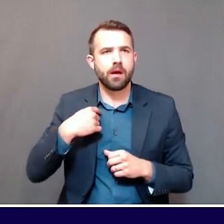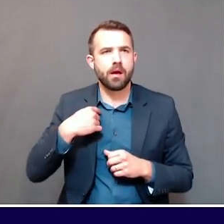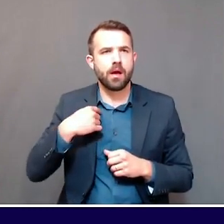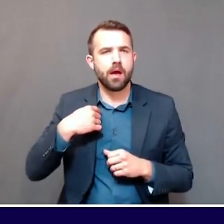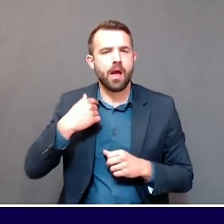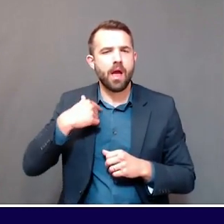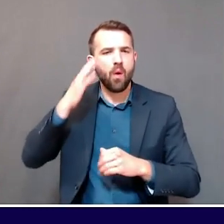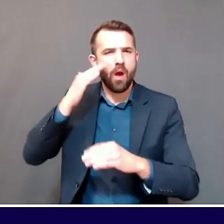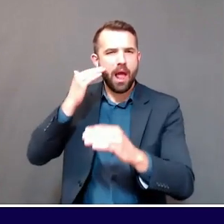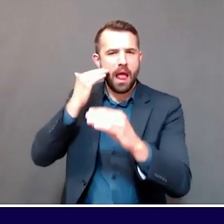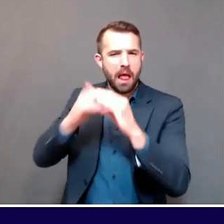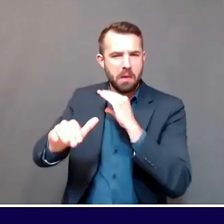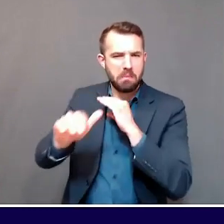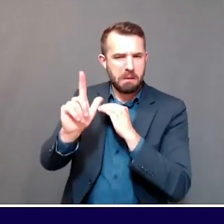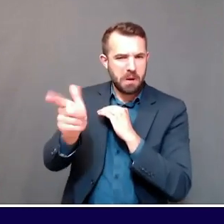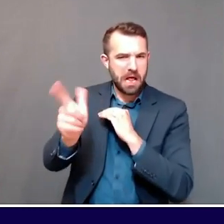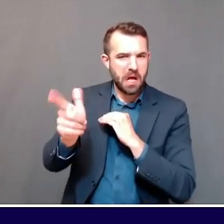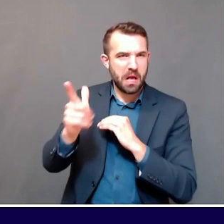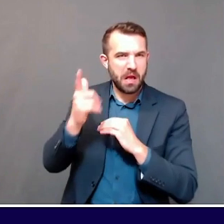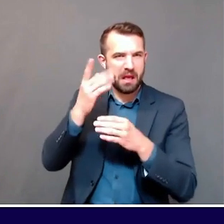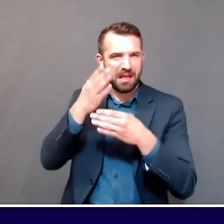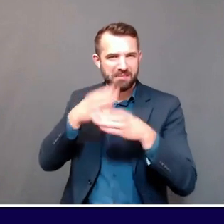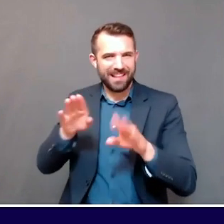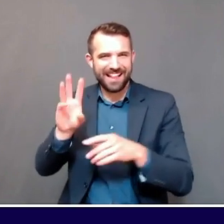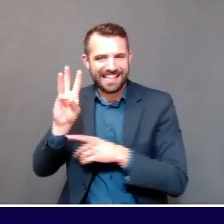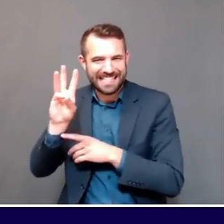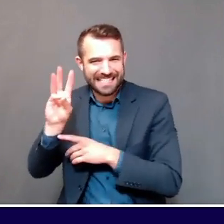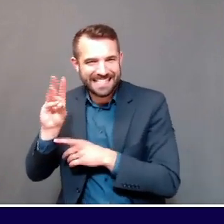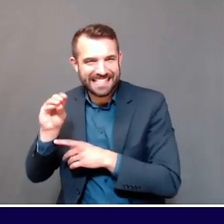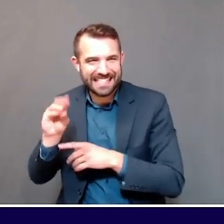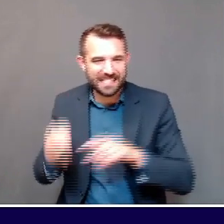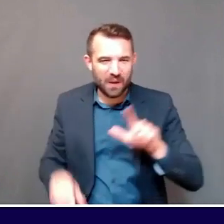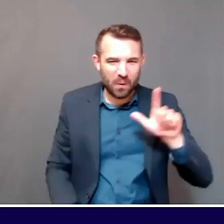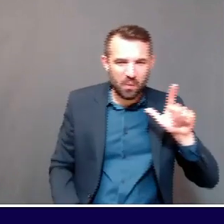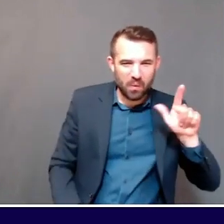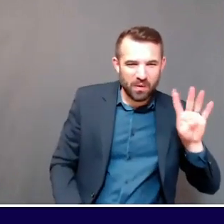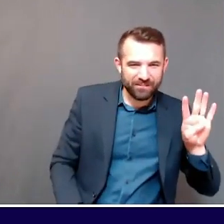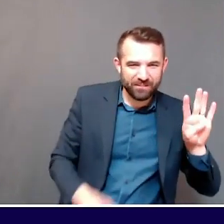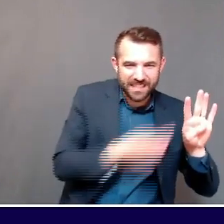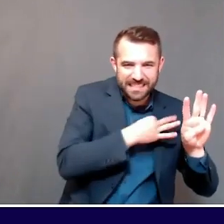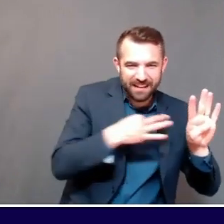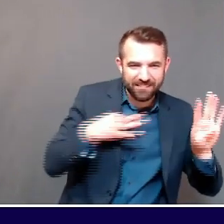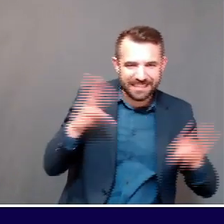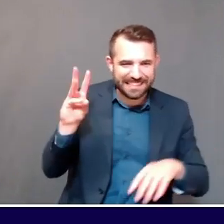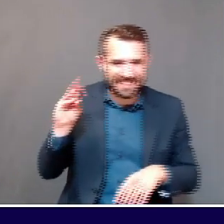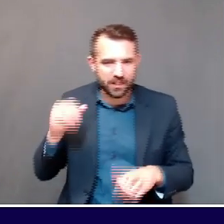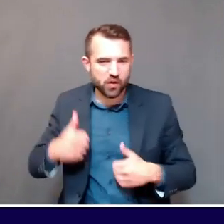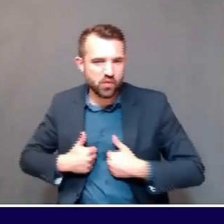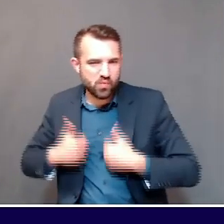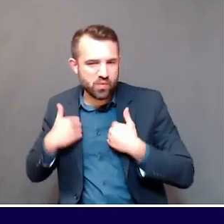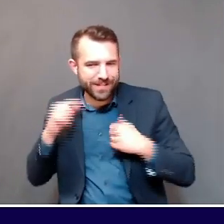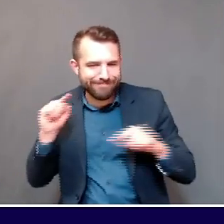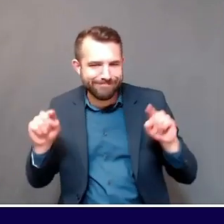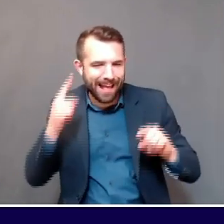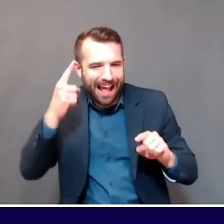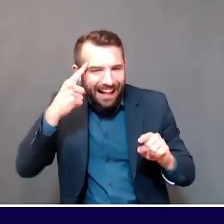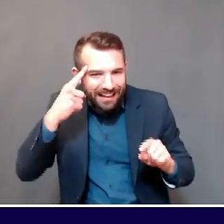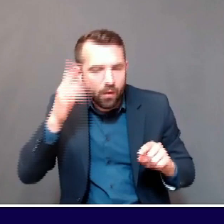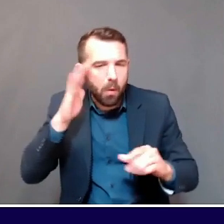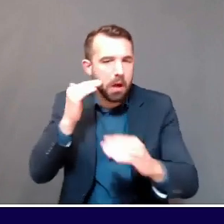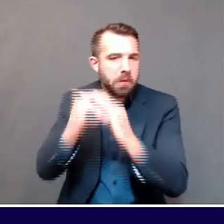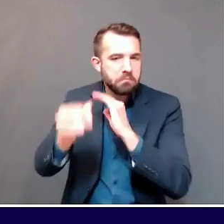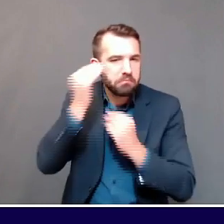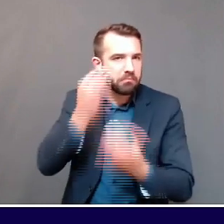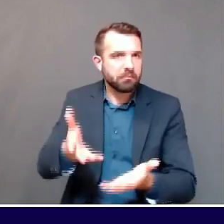it's 60 residents and 24 staff members, but I'll make sure that the number that I've got is the most accurate and up to date.